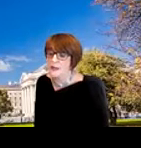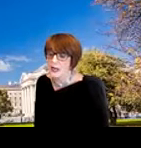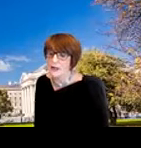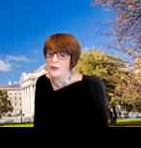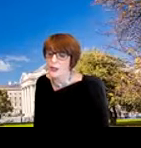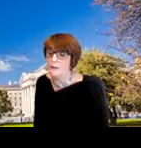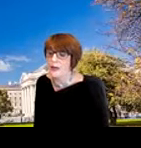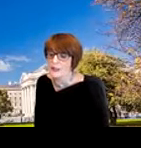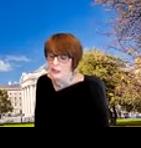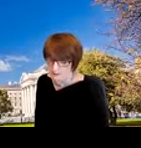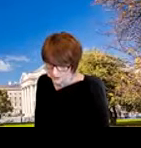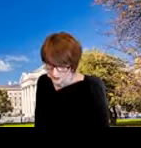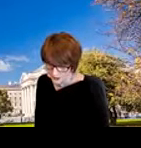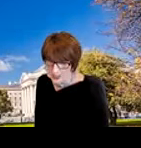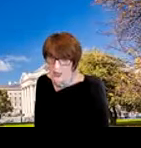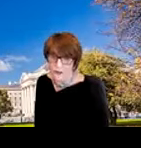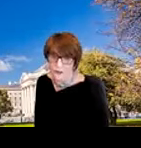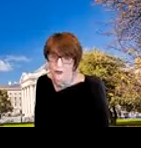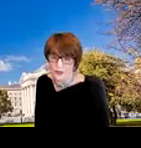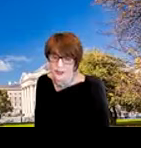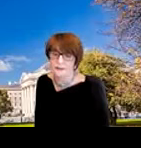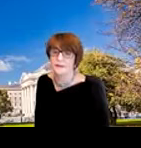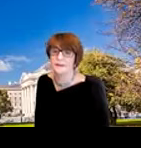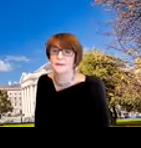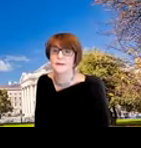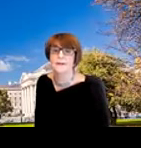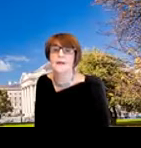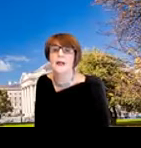the pandemic when you combine in-person and remote.